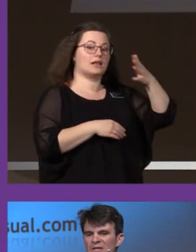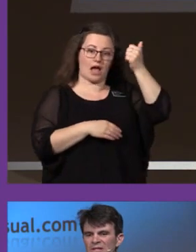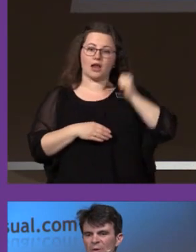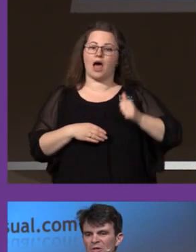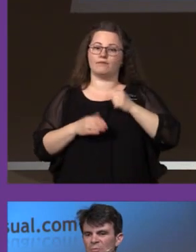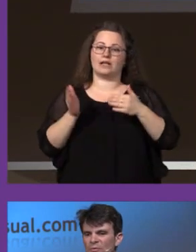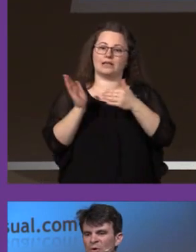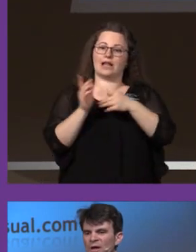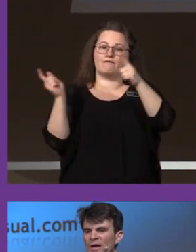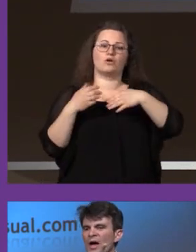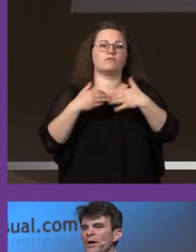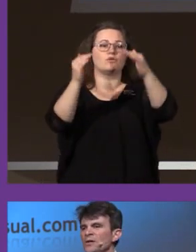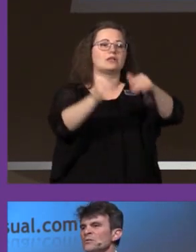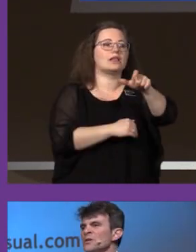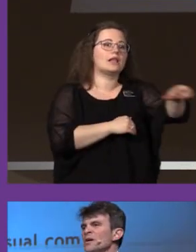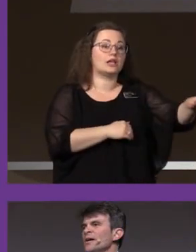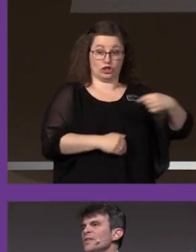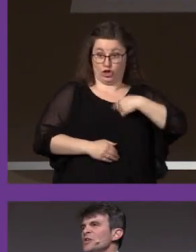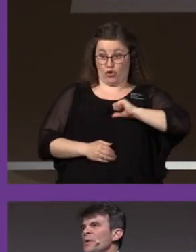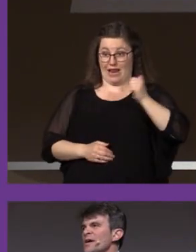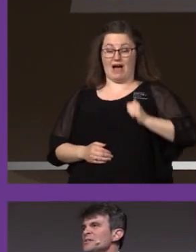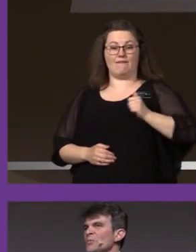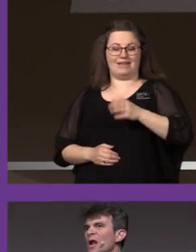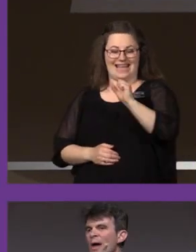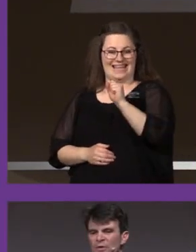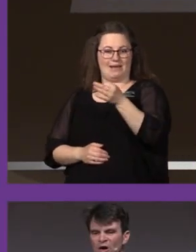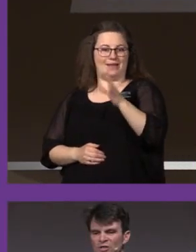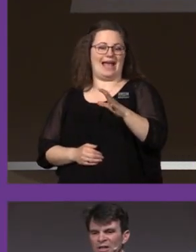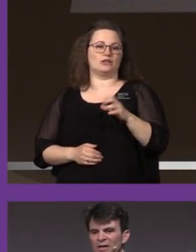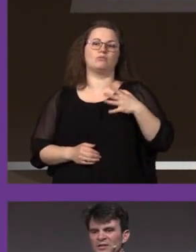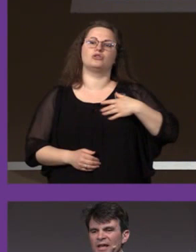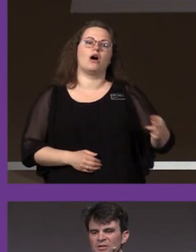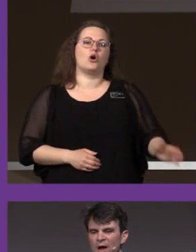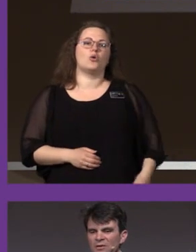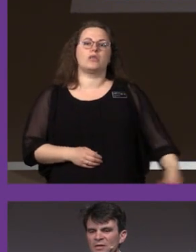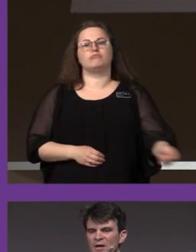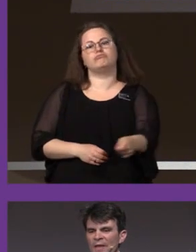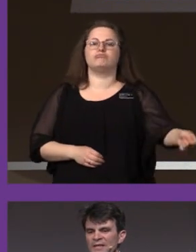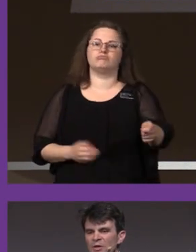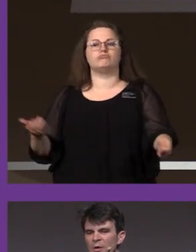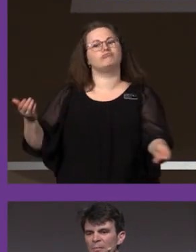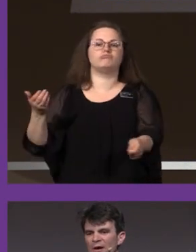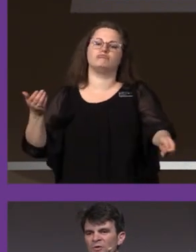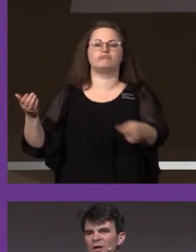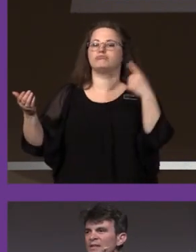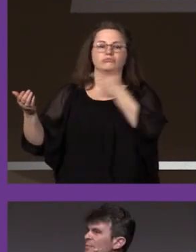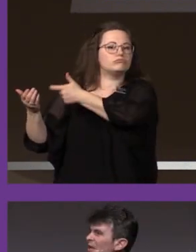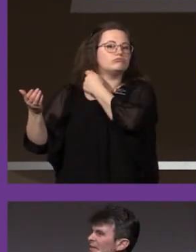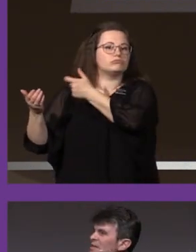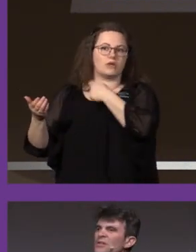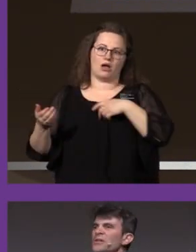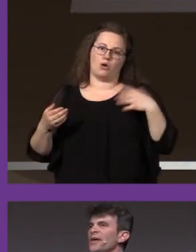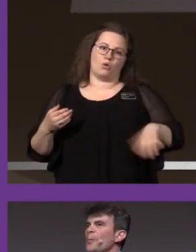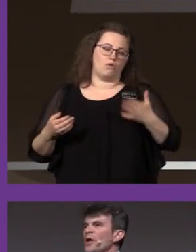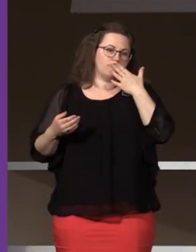with disabilities. So I mentioned before how I use the GPS while I'm out with Archie to get around. And that's incredibly powerful. And something